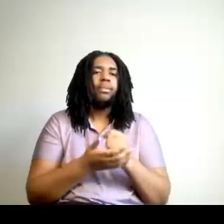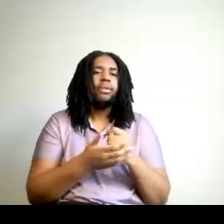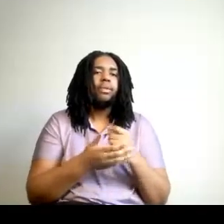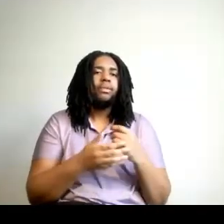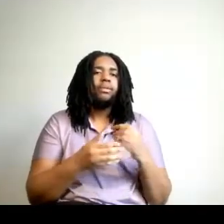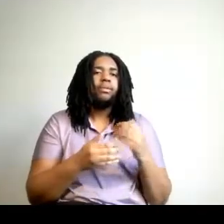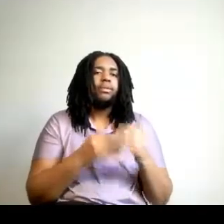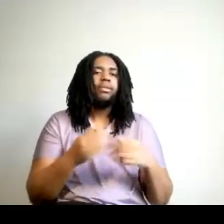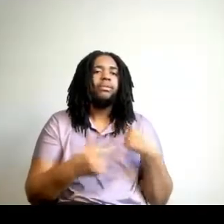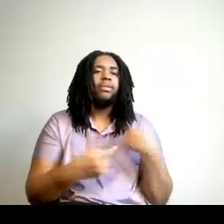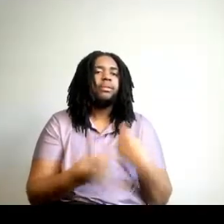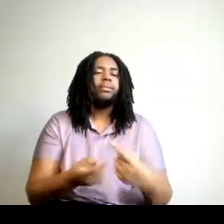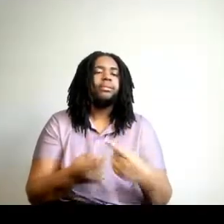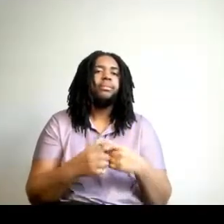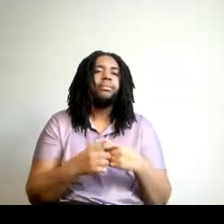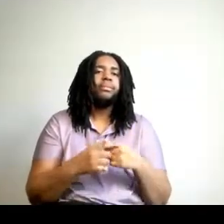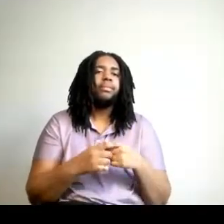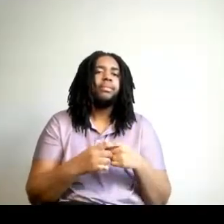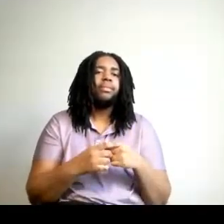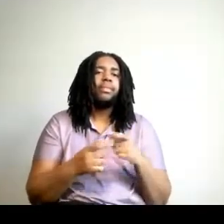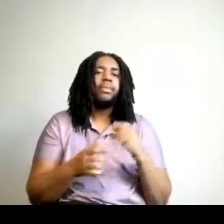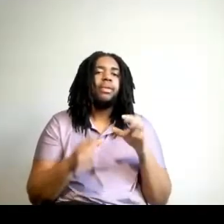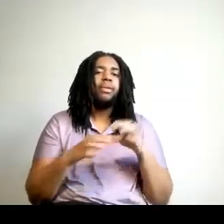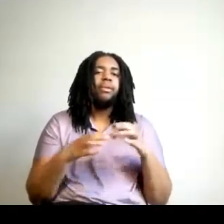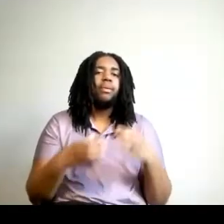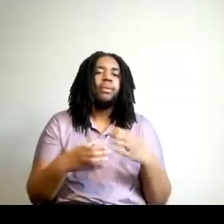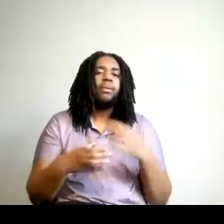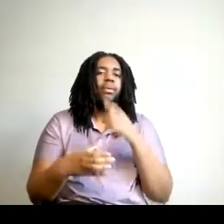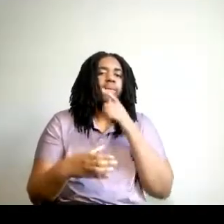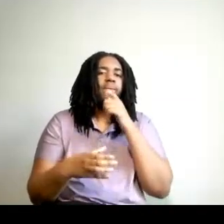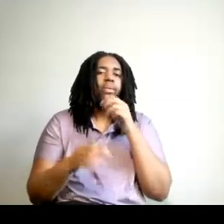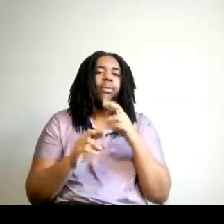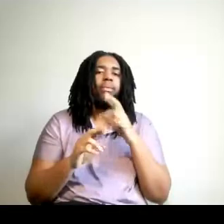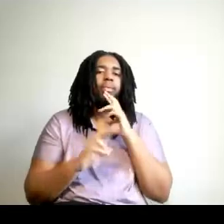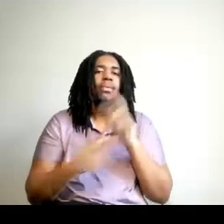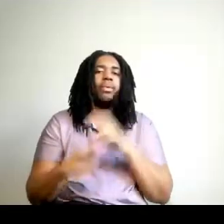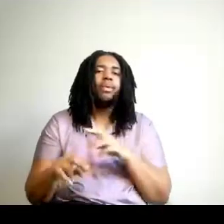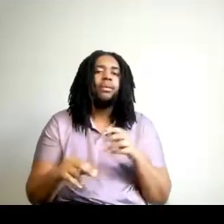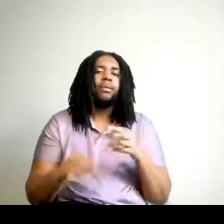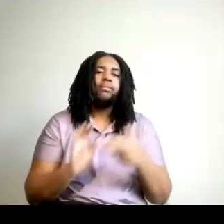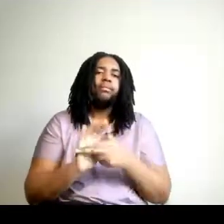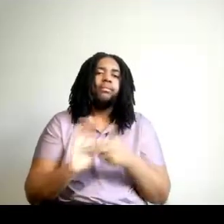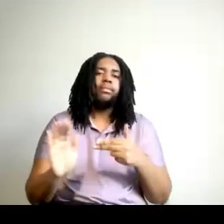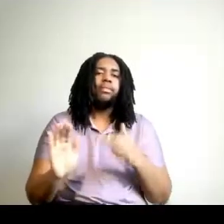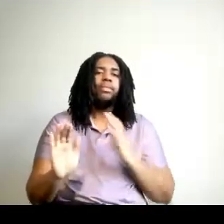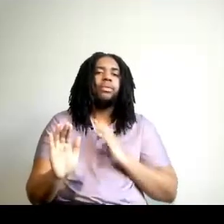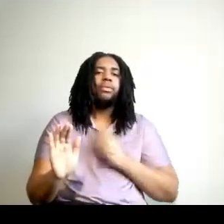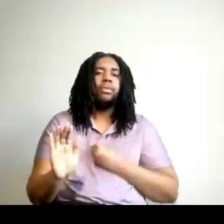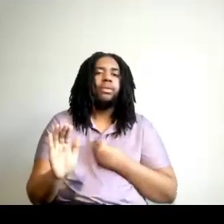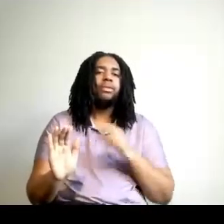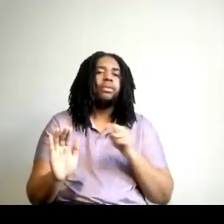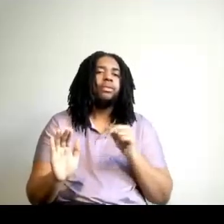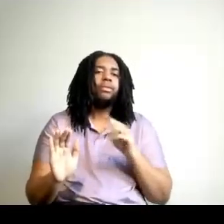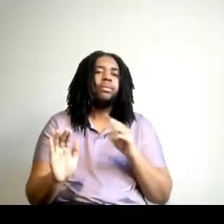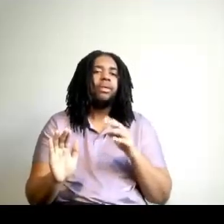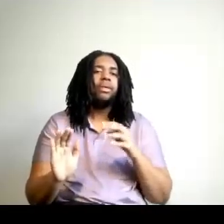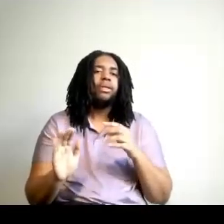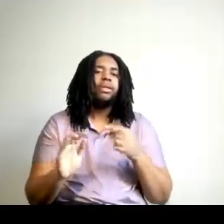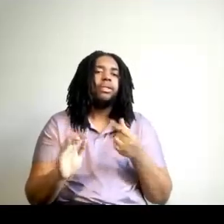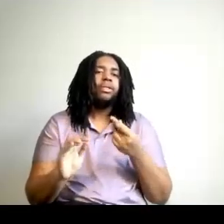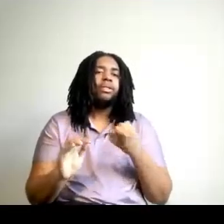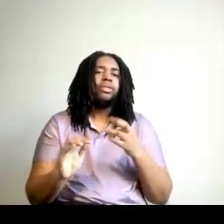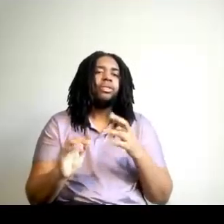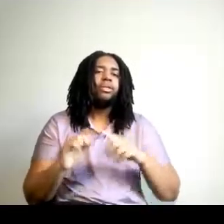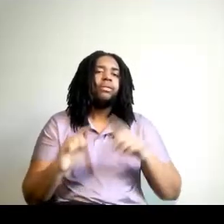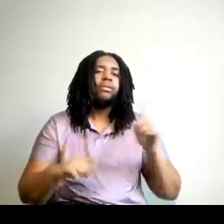the population who report that they identify as trans, non-binary, and gender diverse, we see this primarily